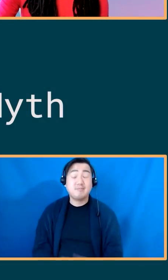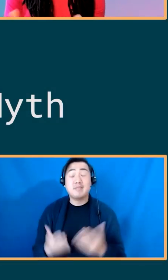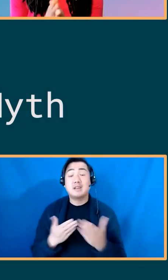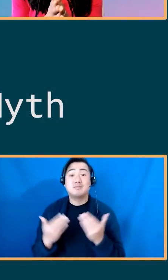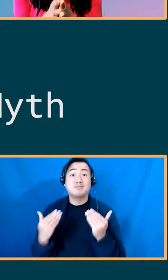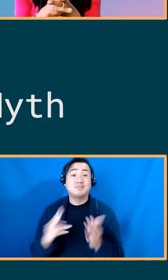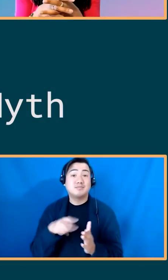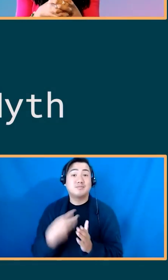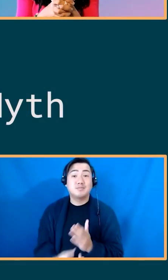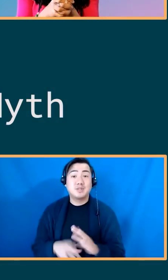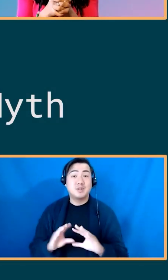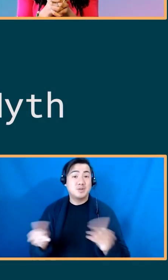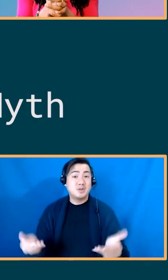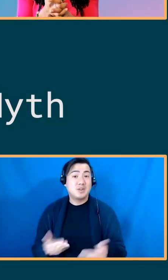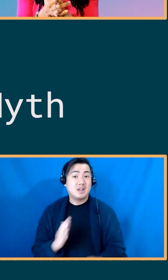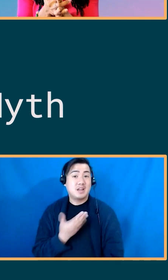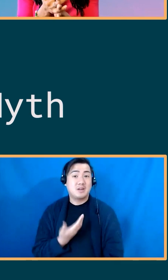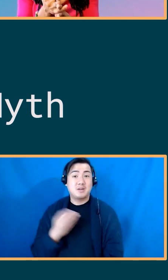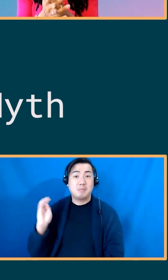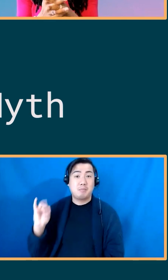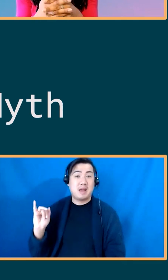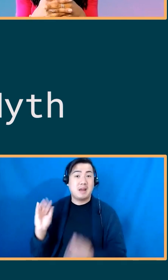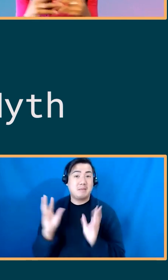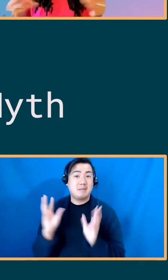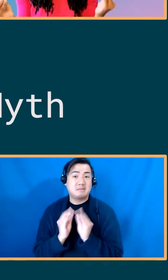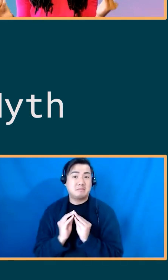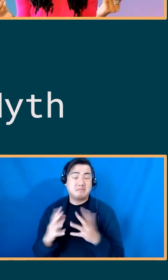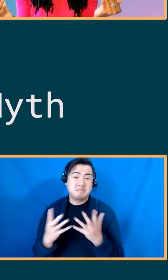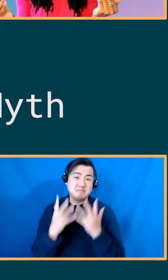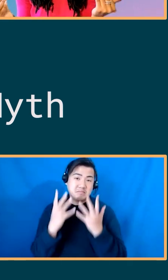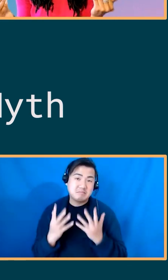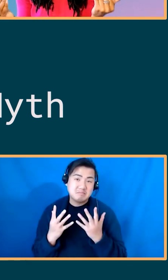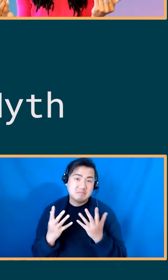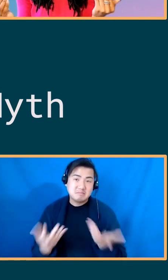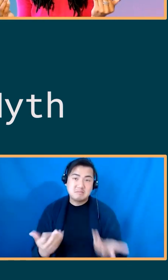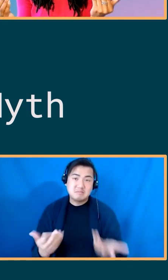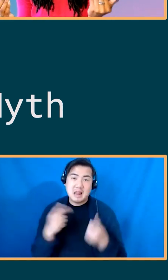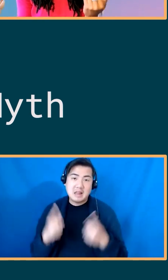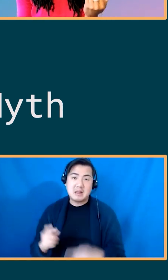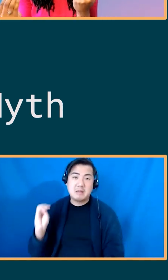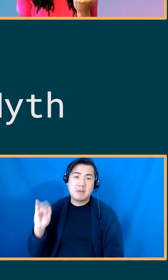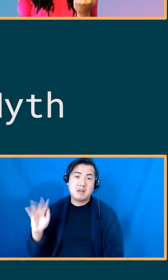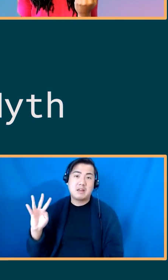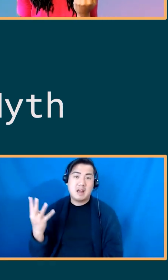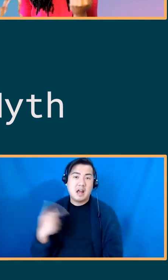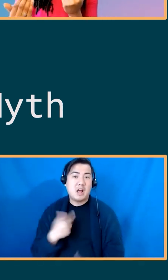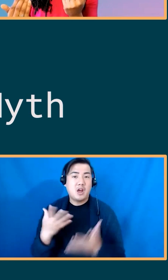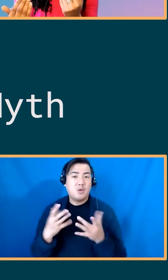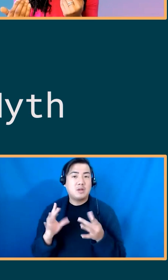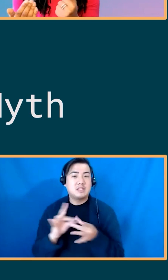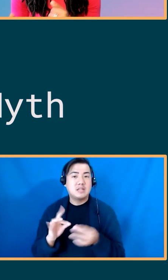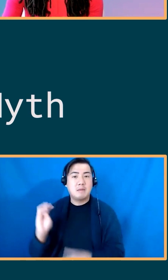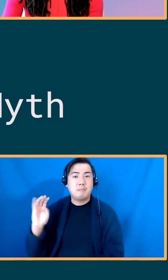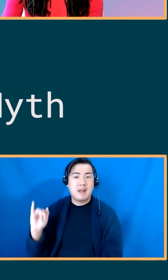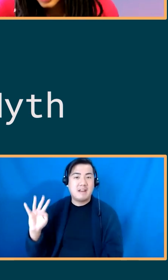Welcome to our May session. Unfortunately, it didn't land on May 4th, so I could say may the force be with